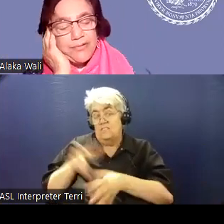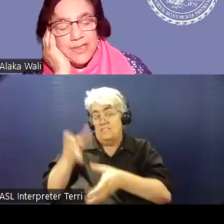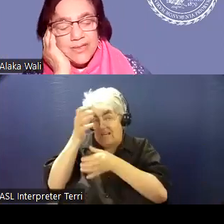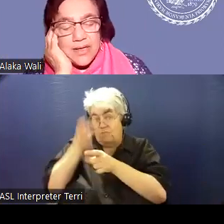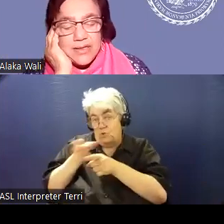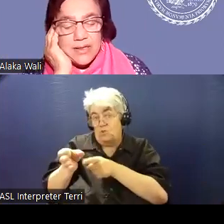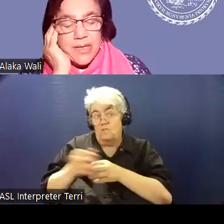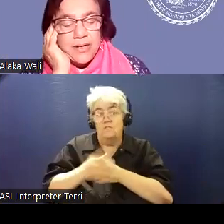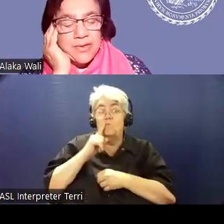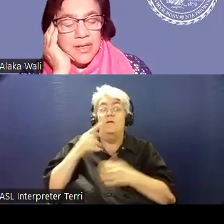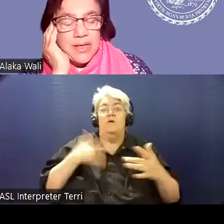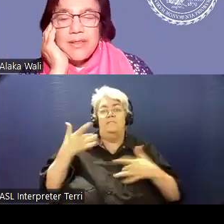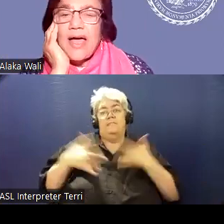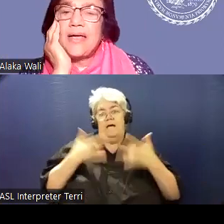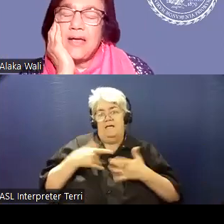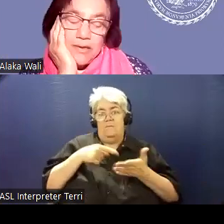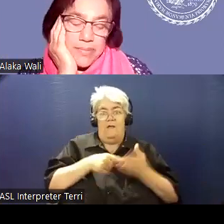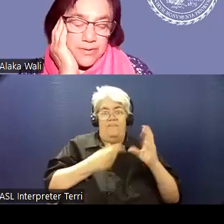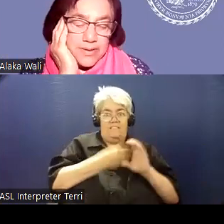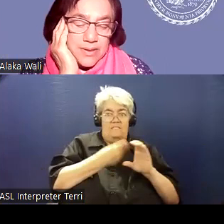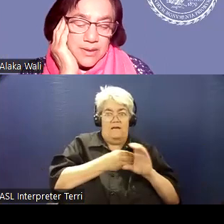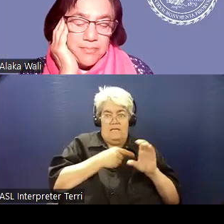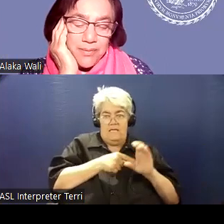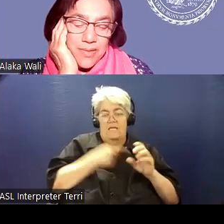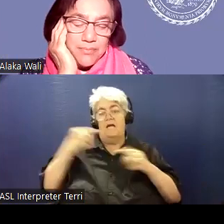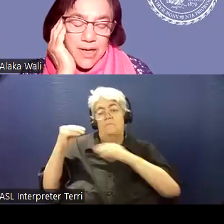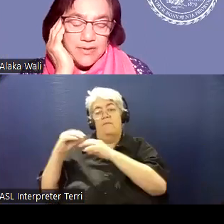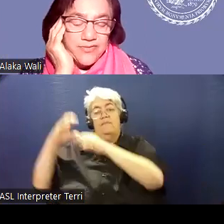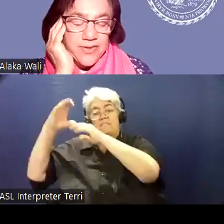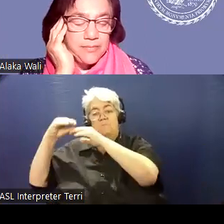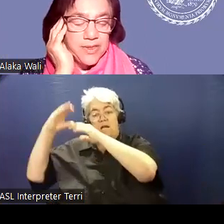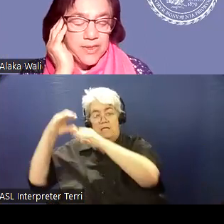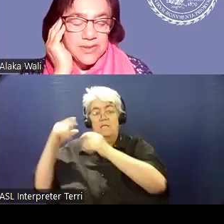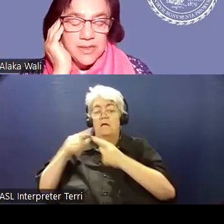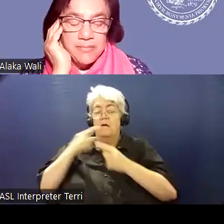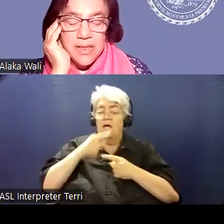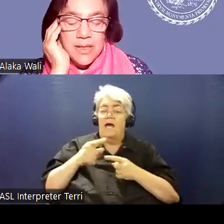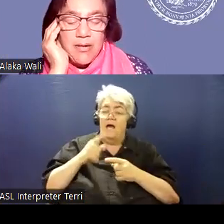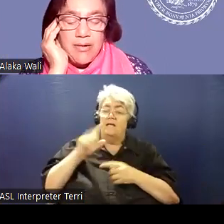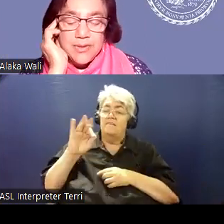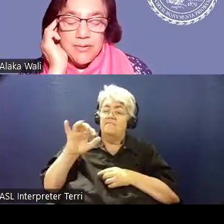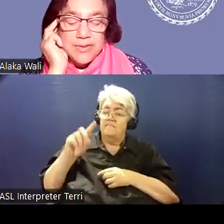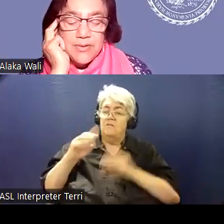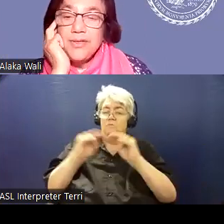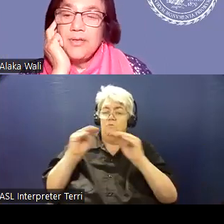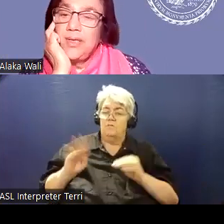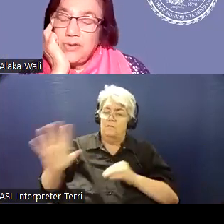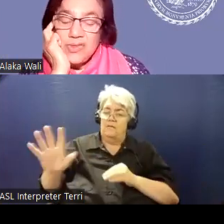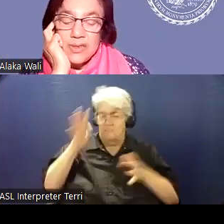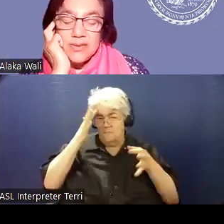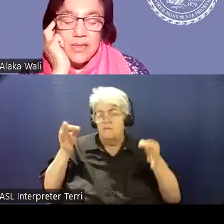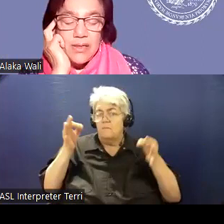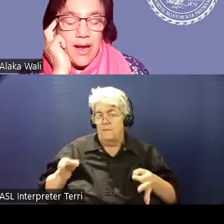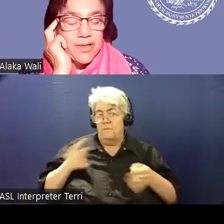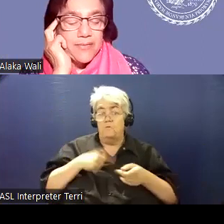we're really excited about that, and about the commitment by the Field Museum also is going to be